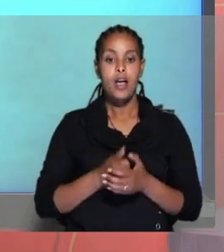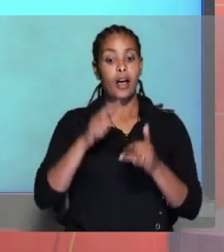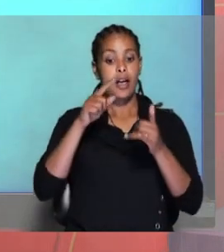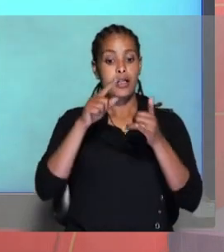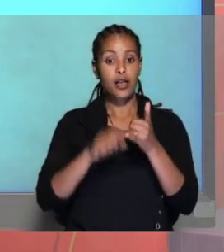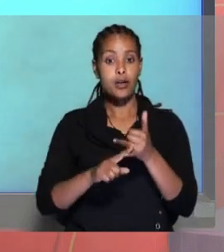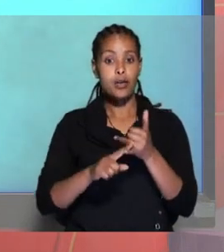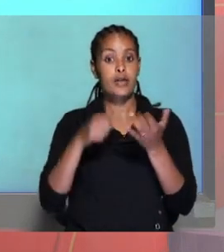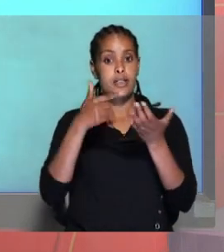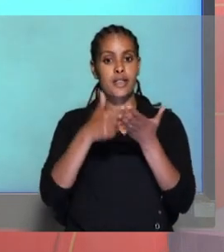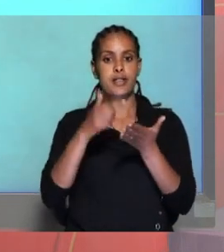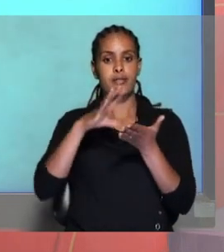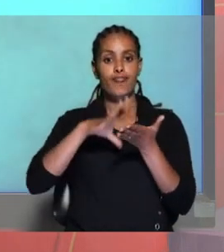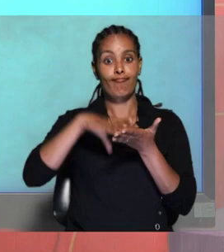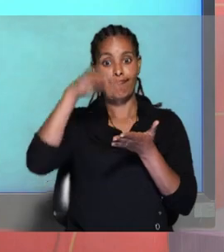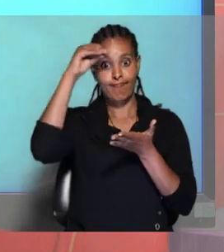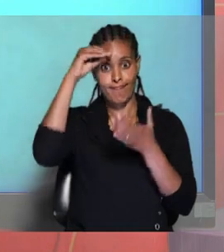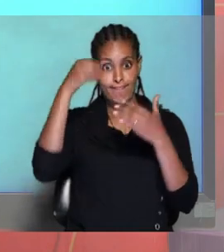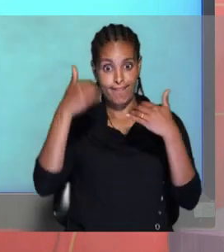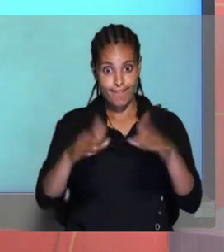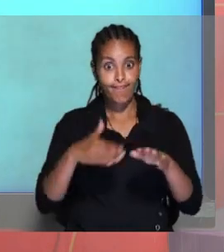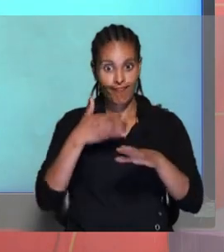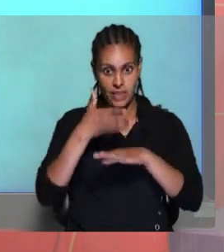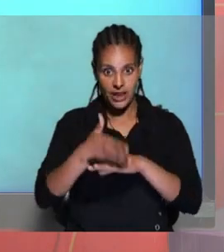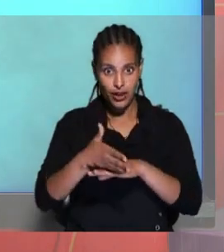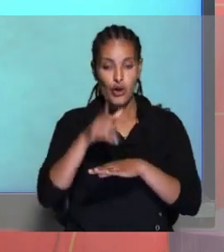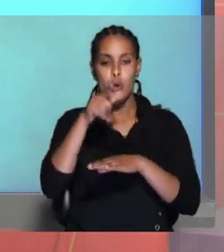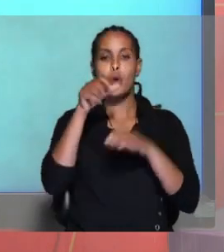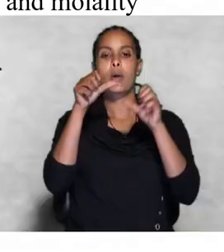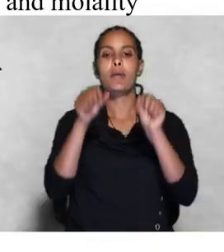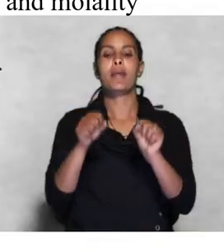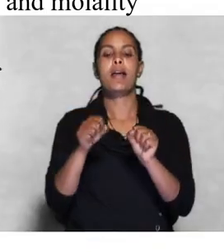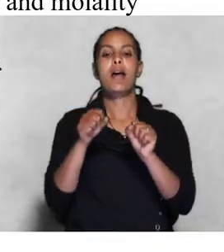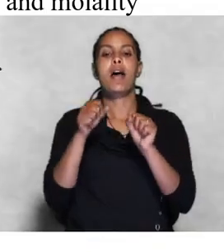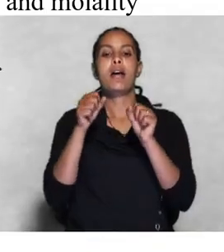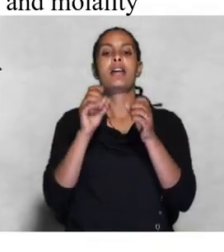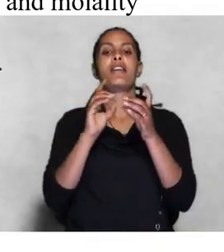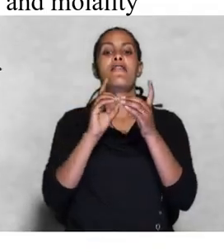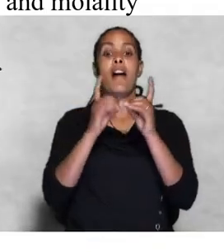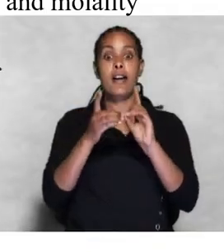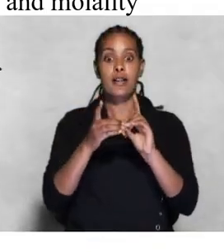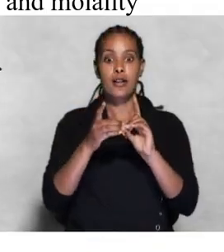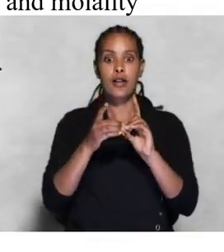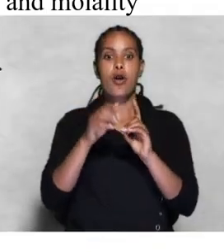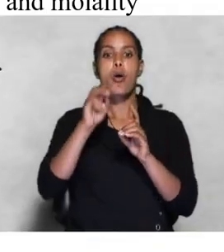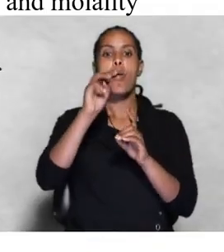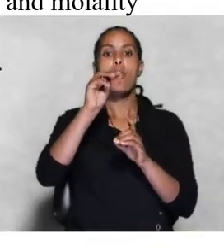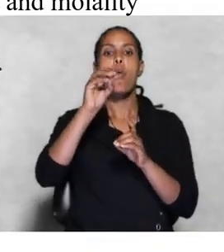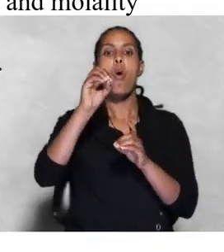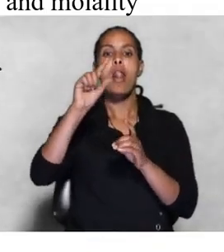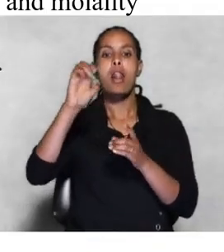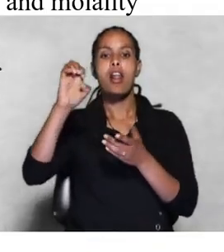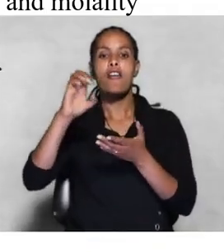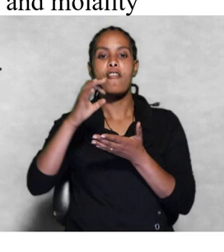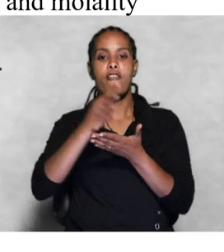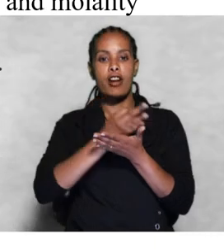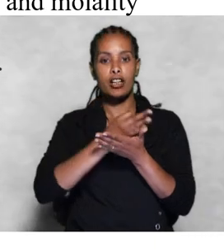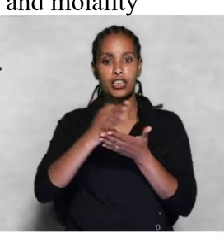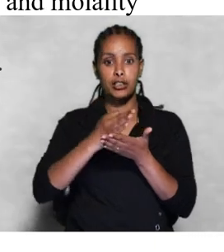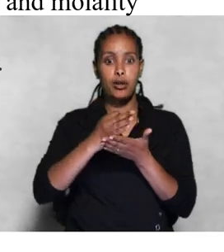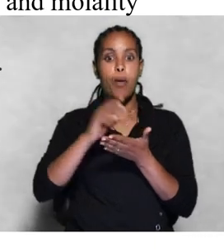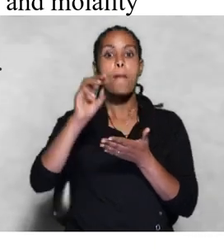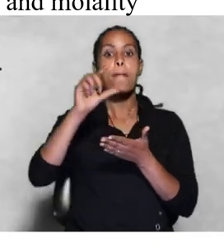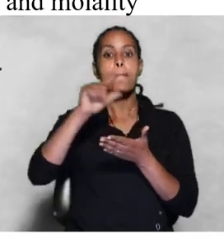At the end of this lesson, you will be able to define mole fraction,